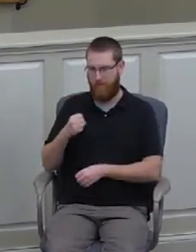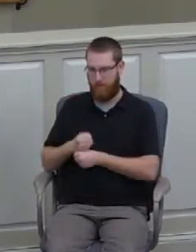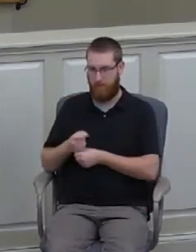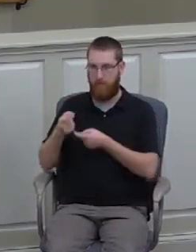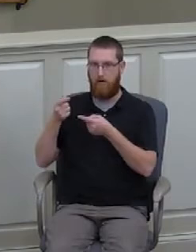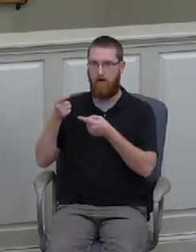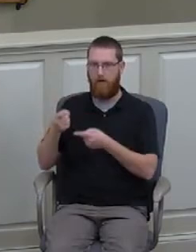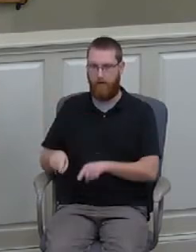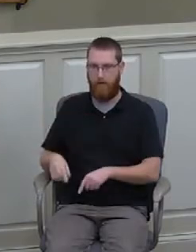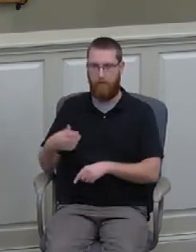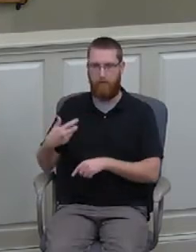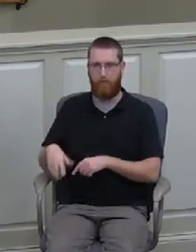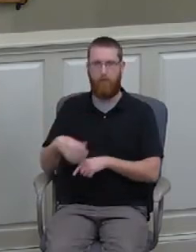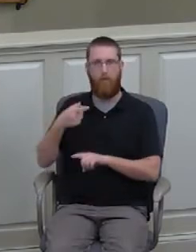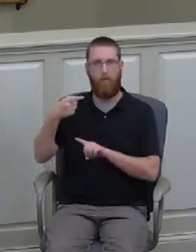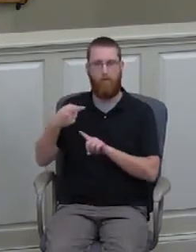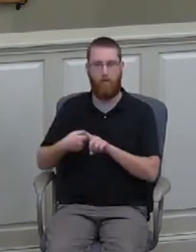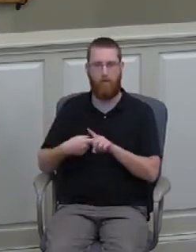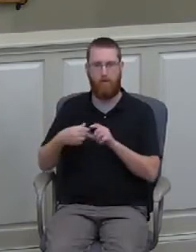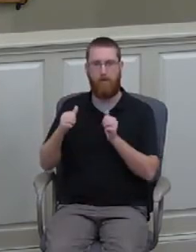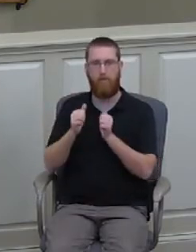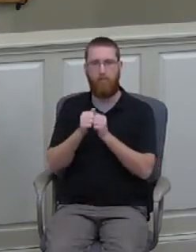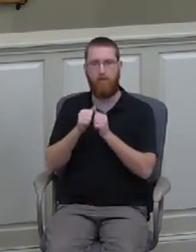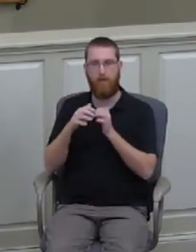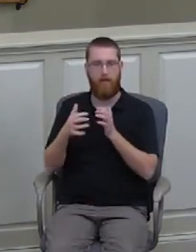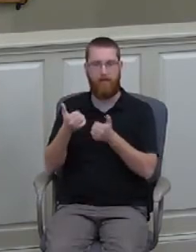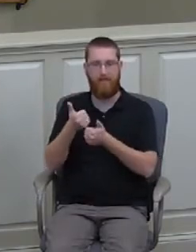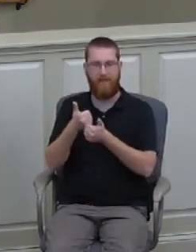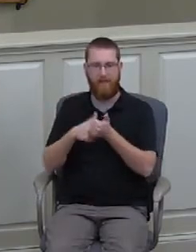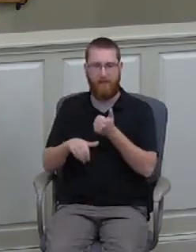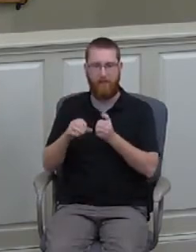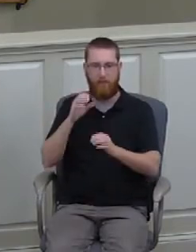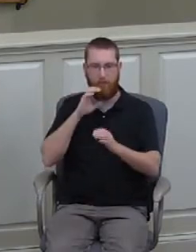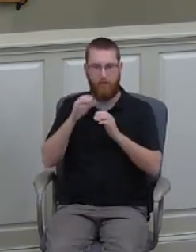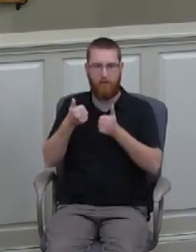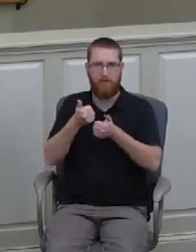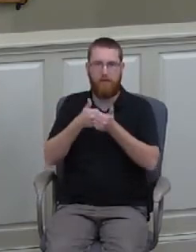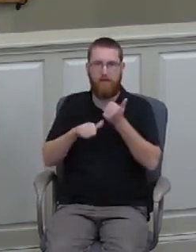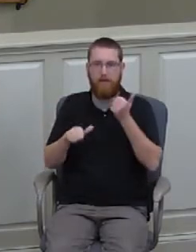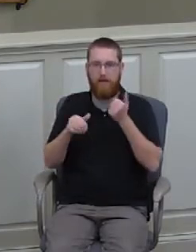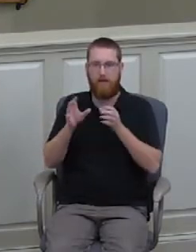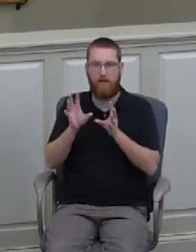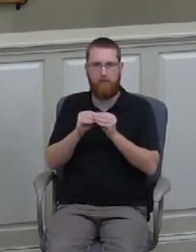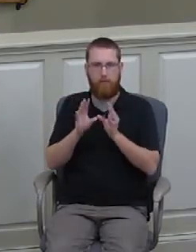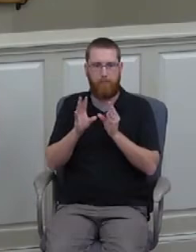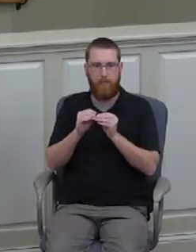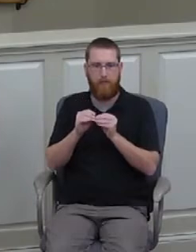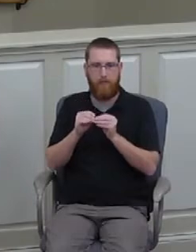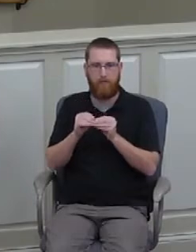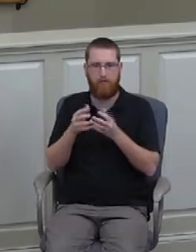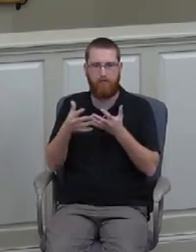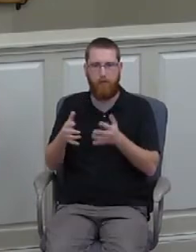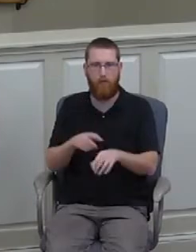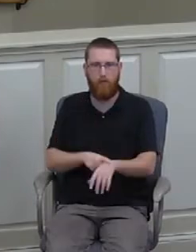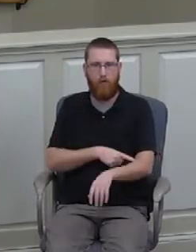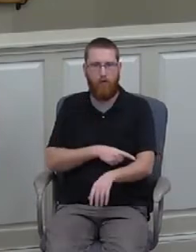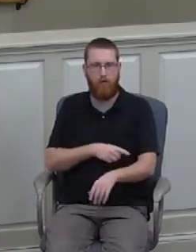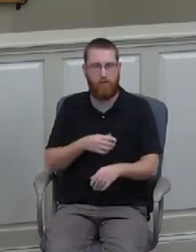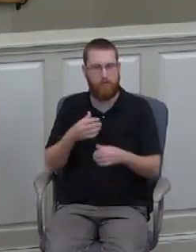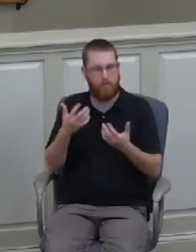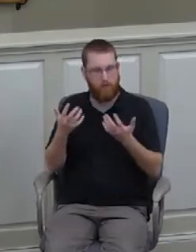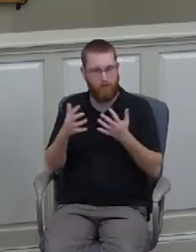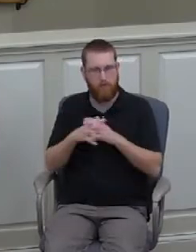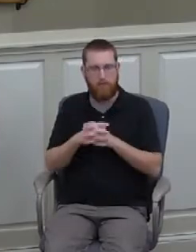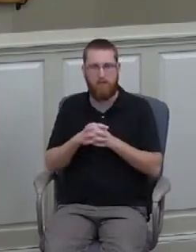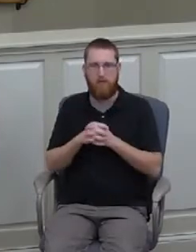and to go a whole month without any sort of communication or meeting is probably a little too long, and I think